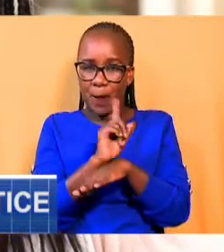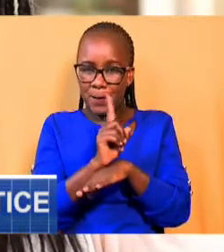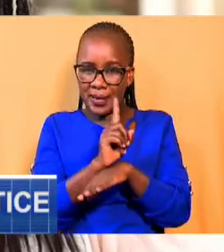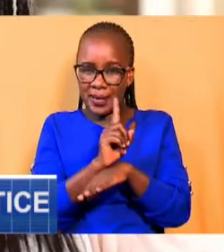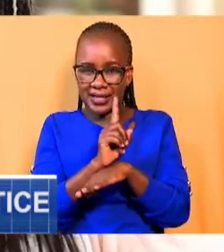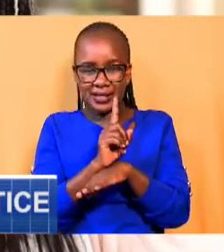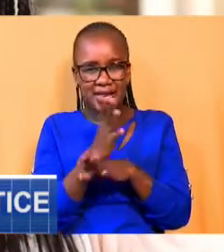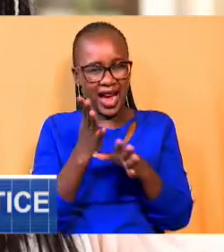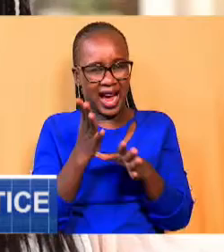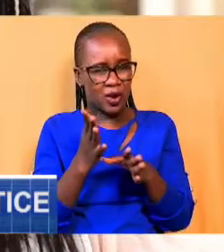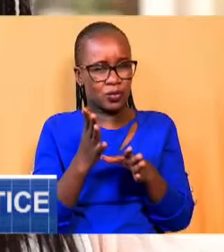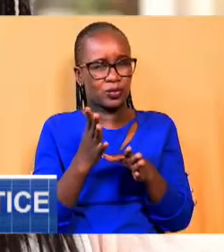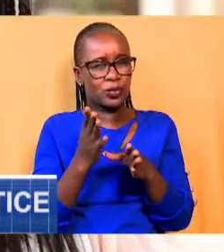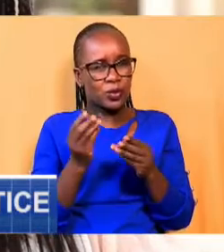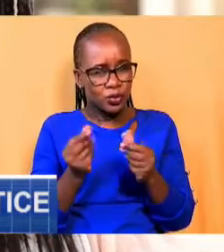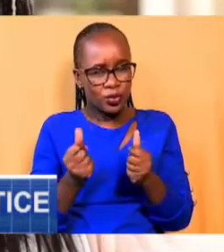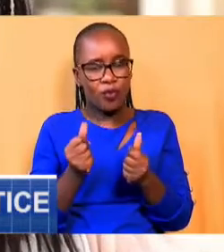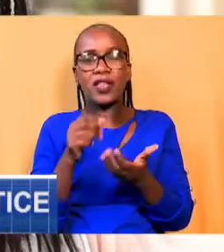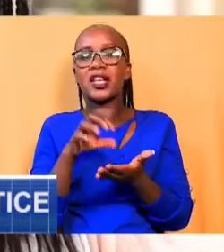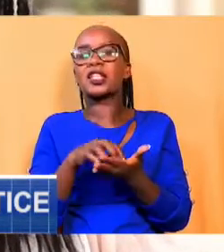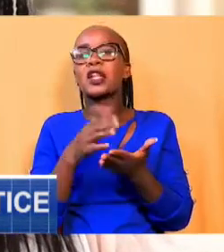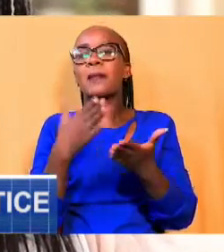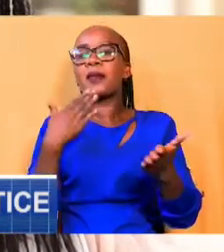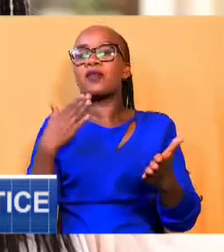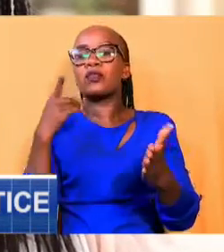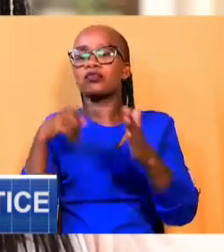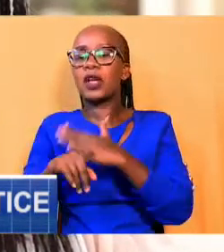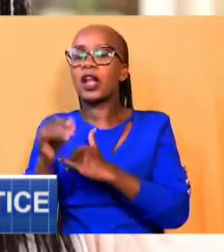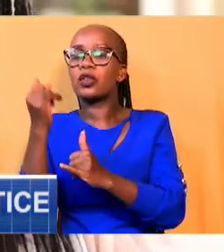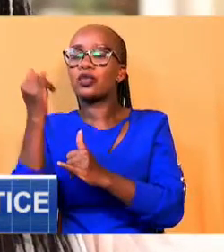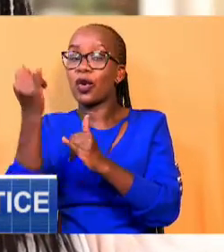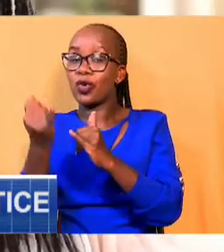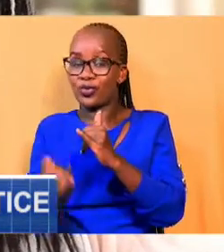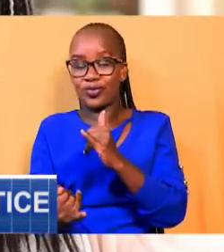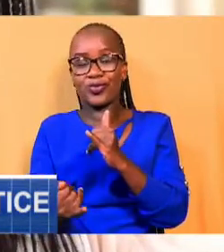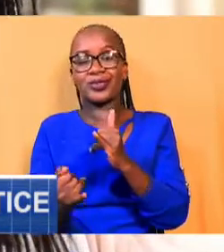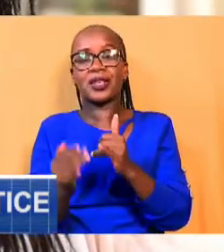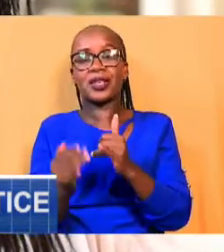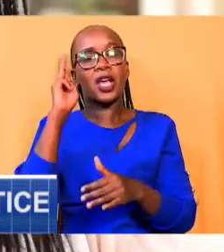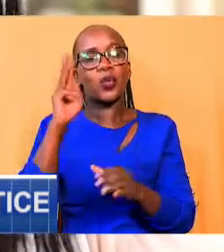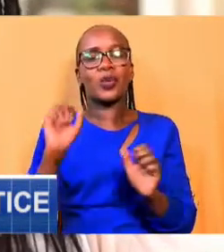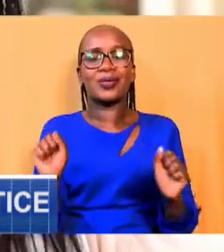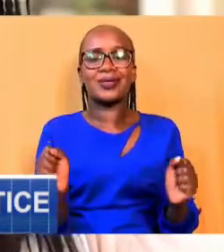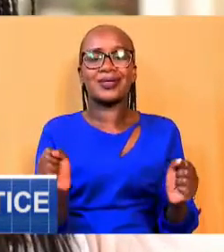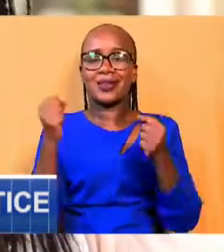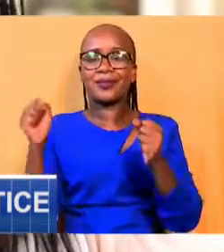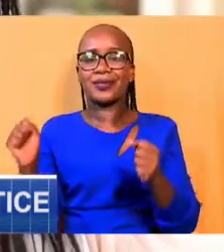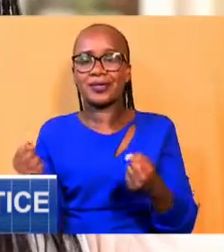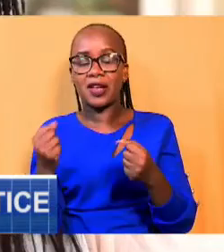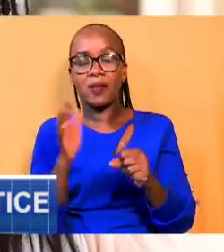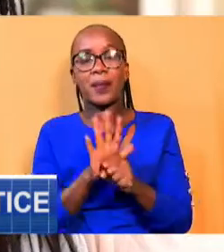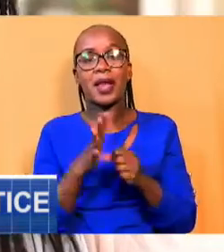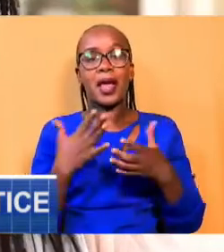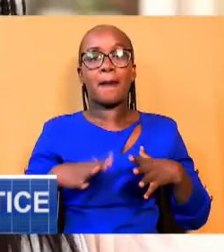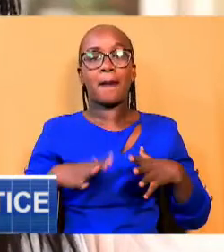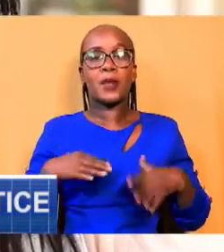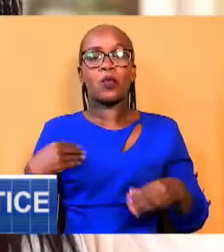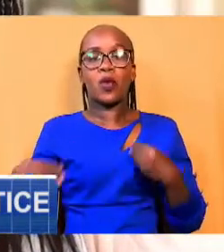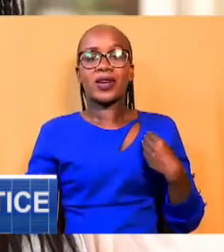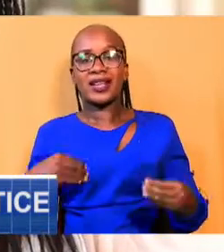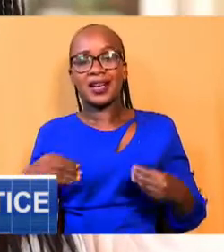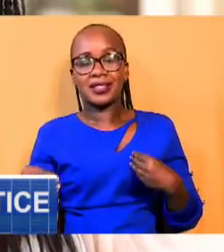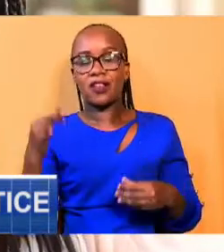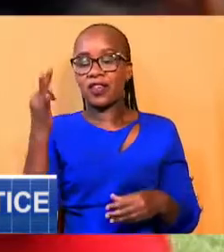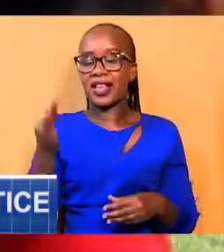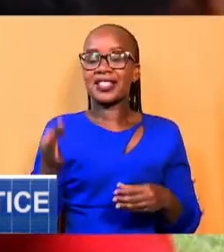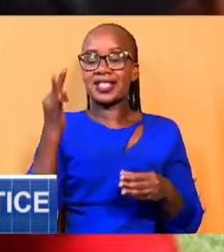to just break down the situation first before jumping to conclusions, it will save a lot of people with disabilities from the